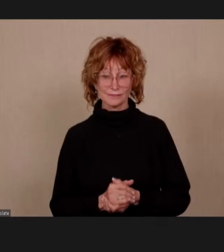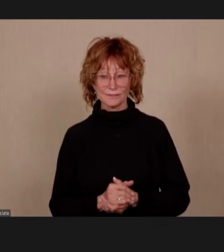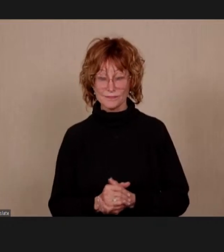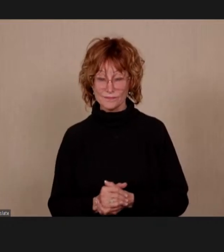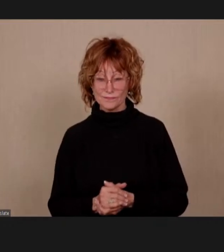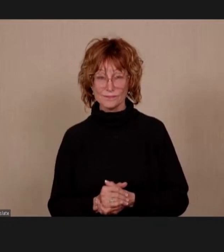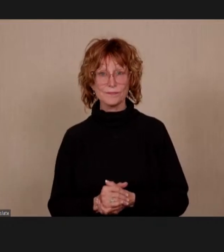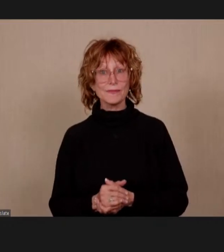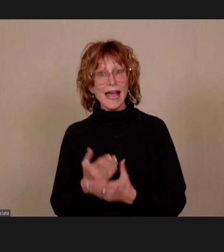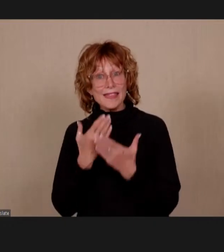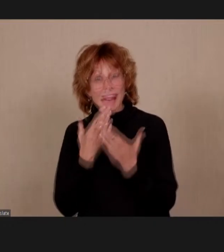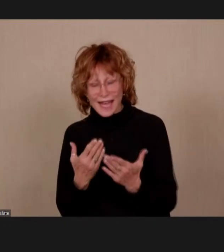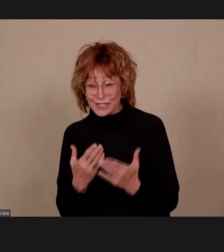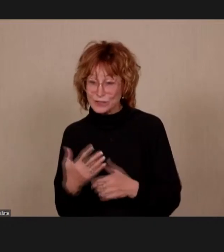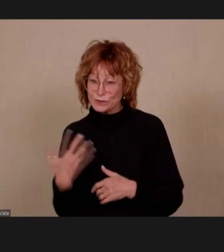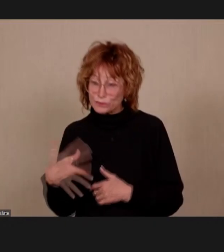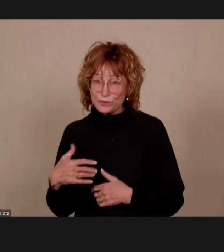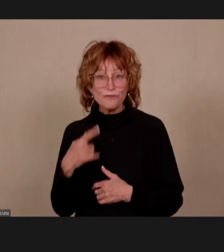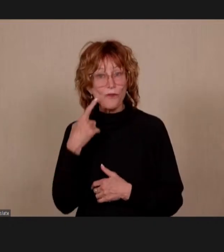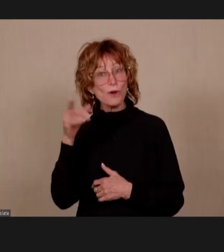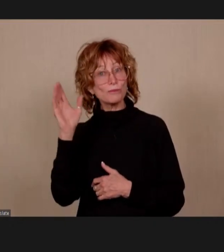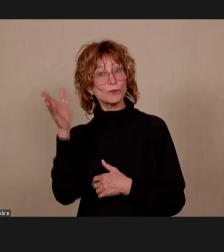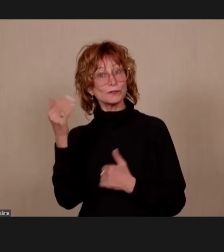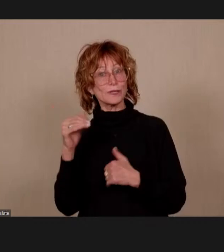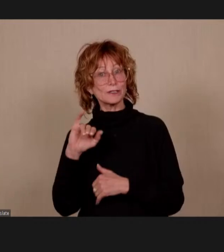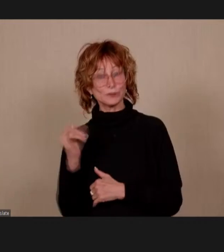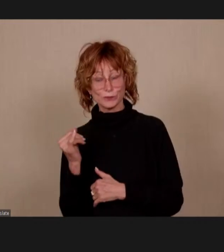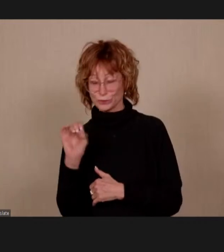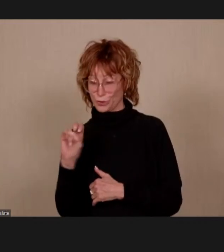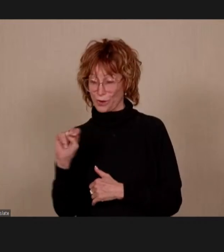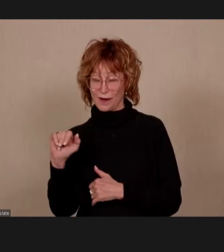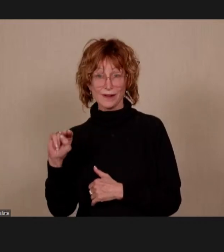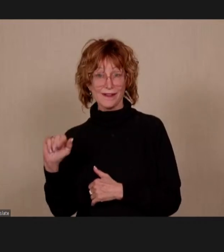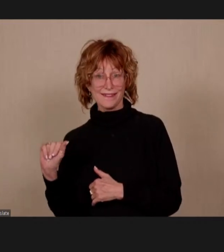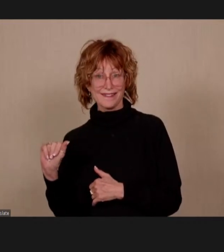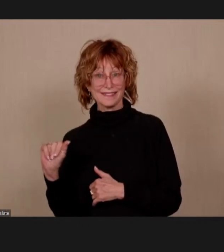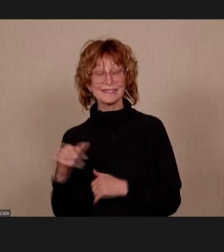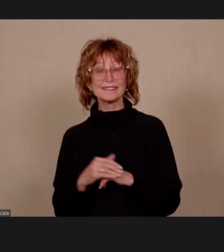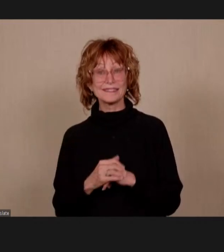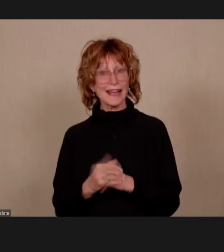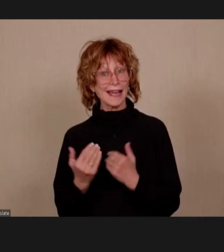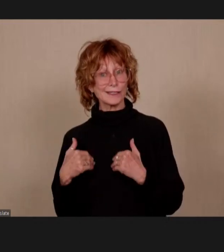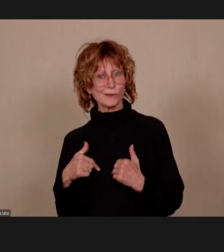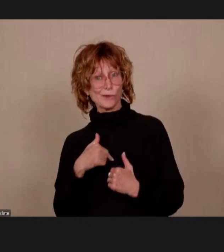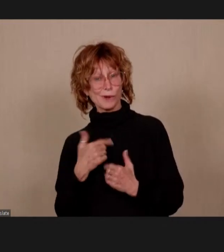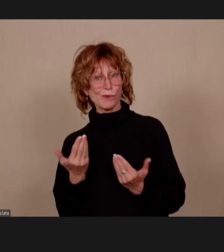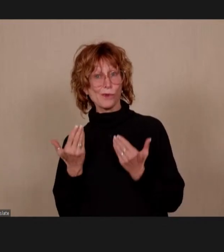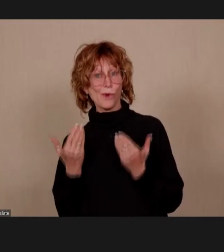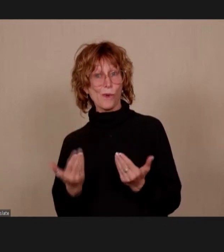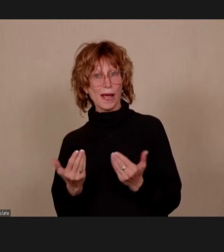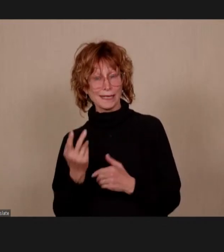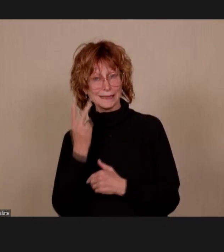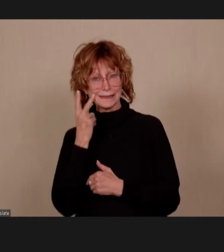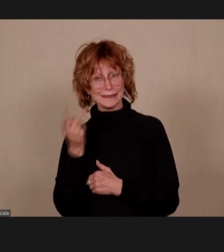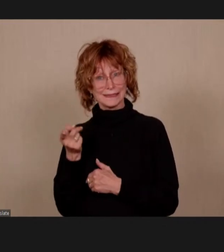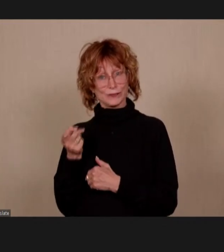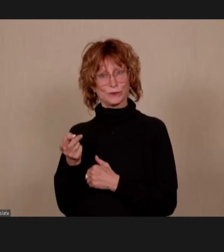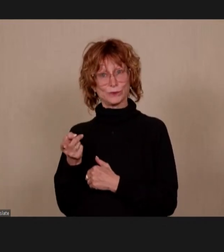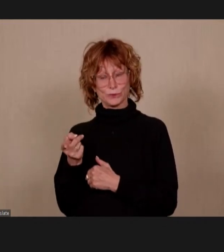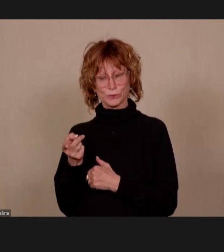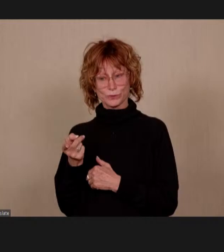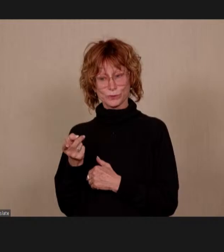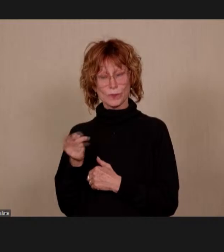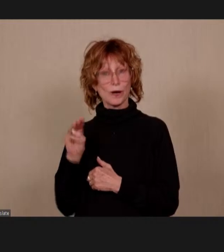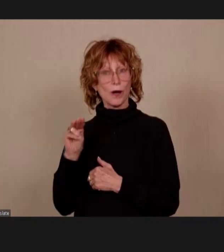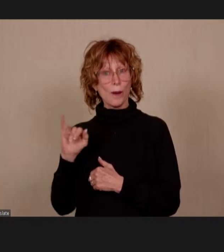Well, thank you so much for your presentation today, Joanna. And we'll go ahead and see you at the